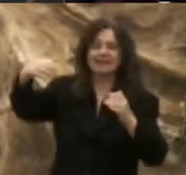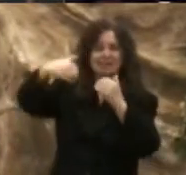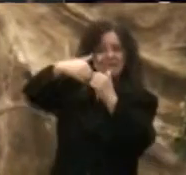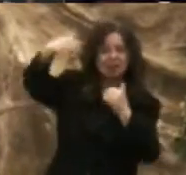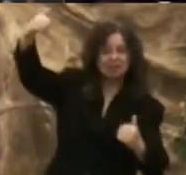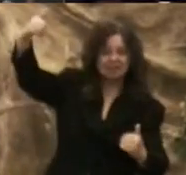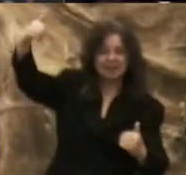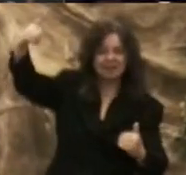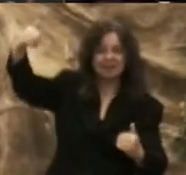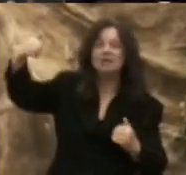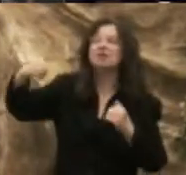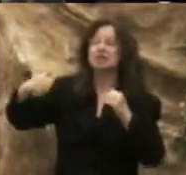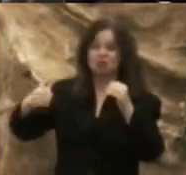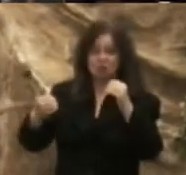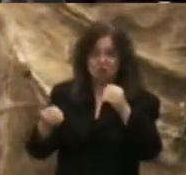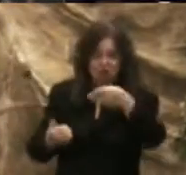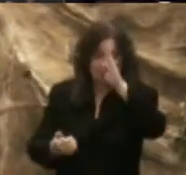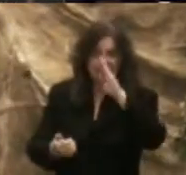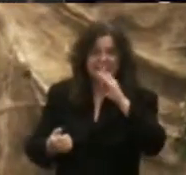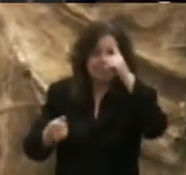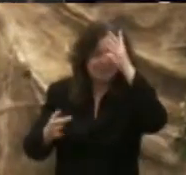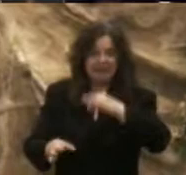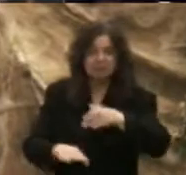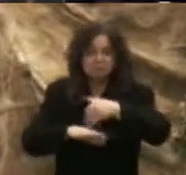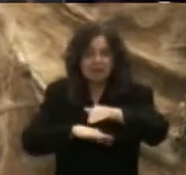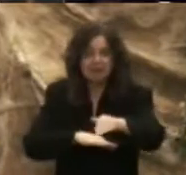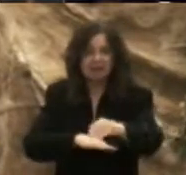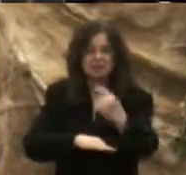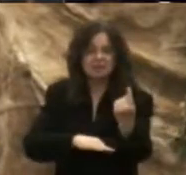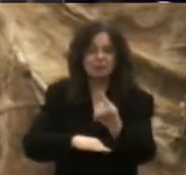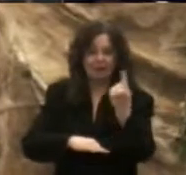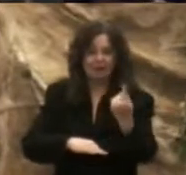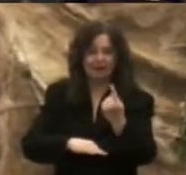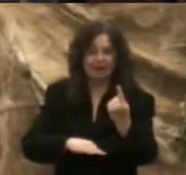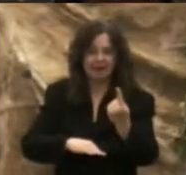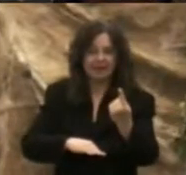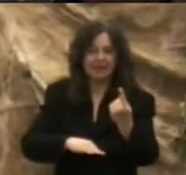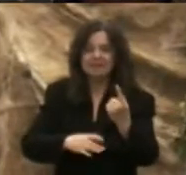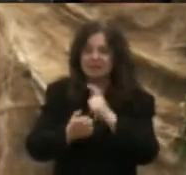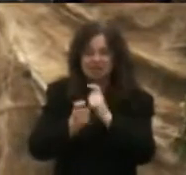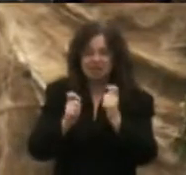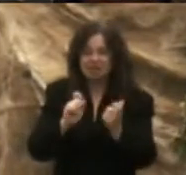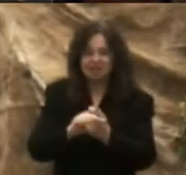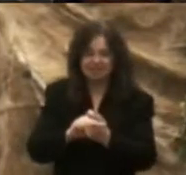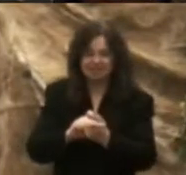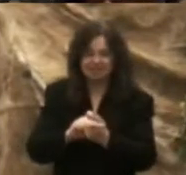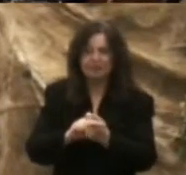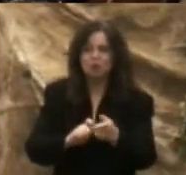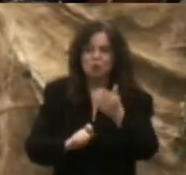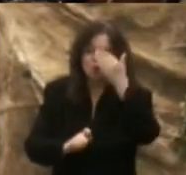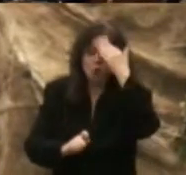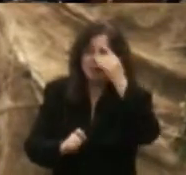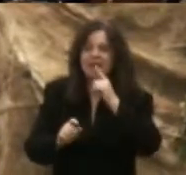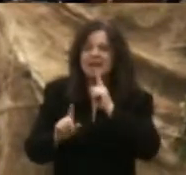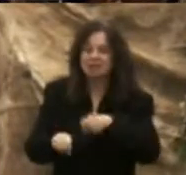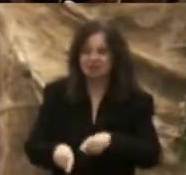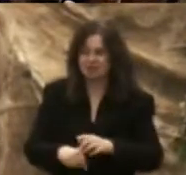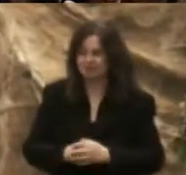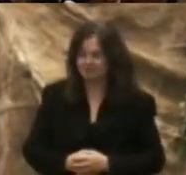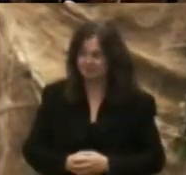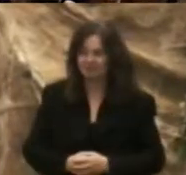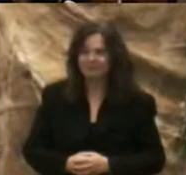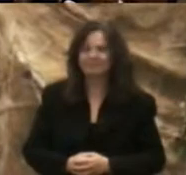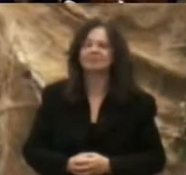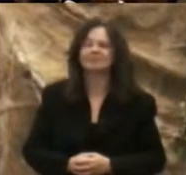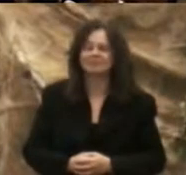the people. Who is that one? You know, it's the answer to almost all good children's